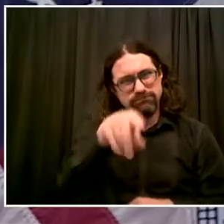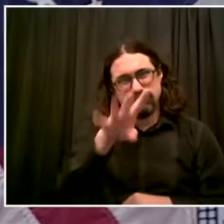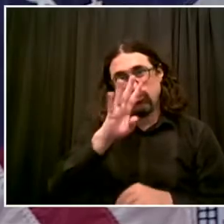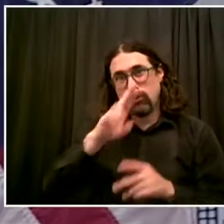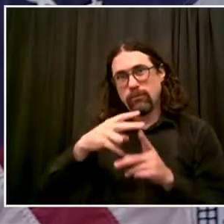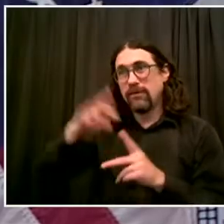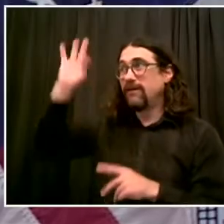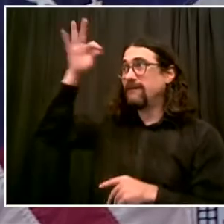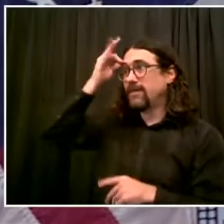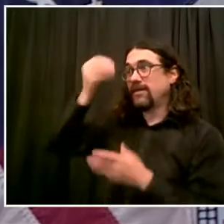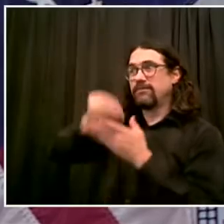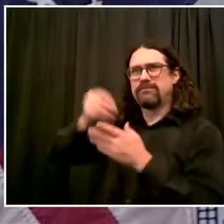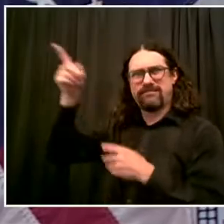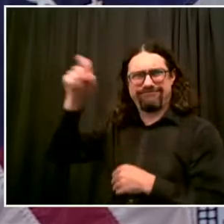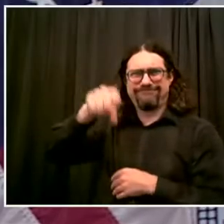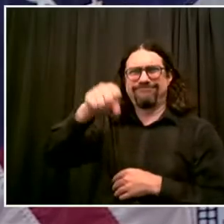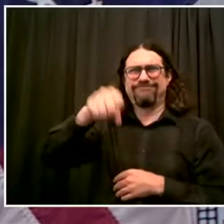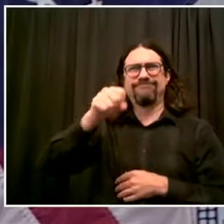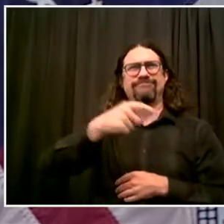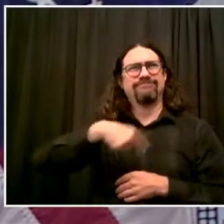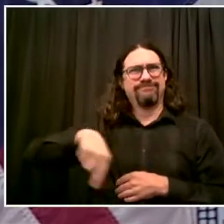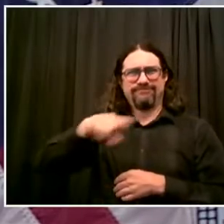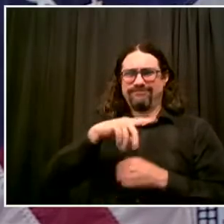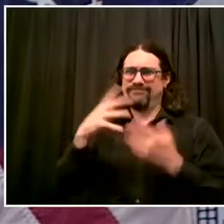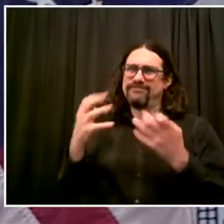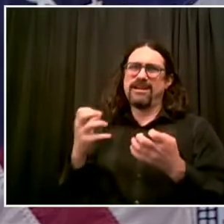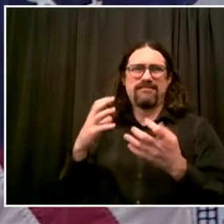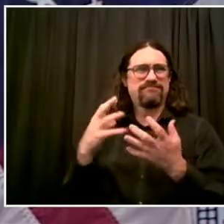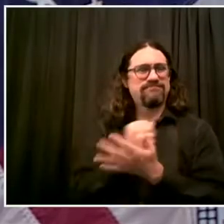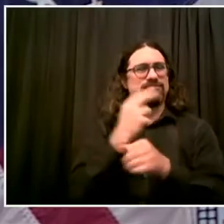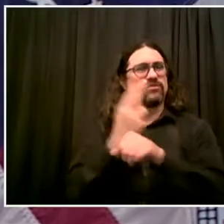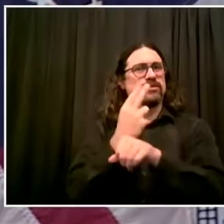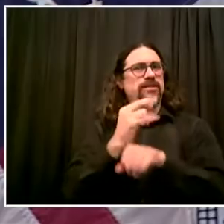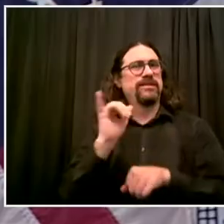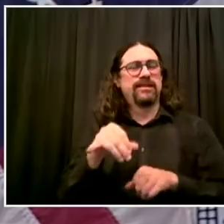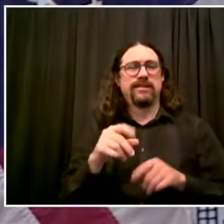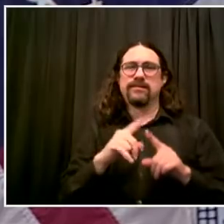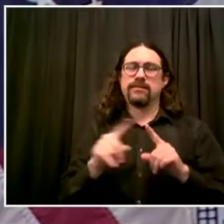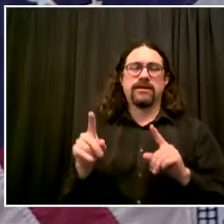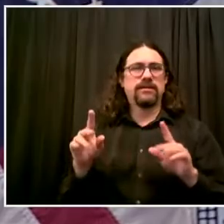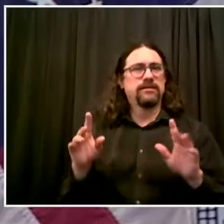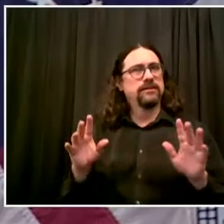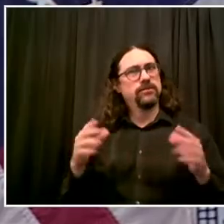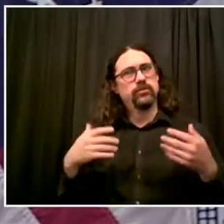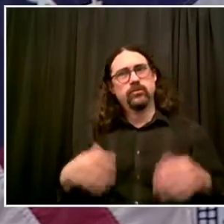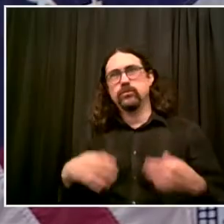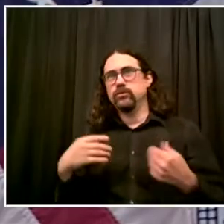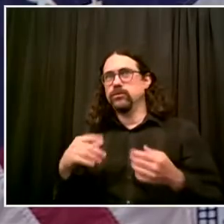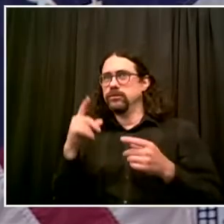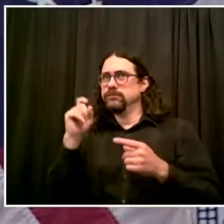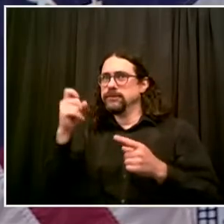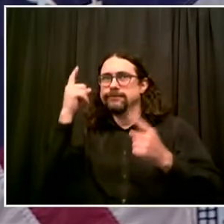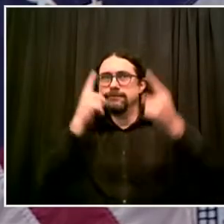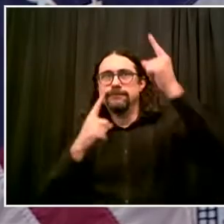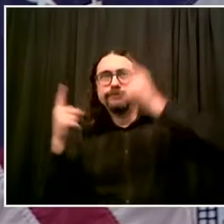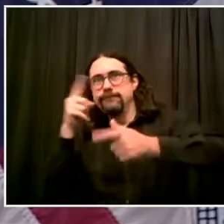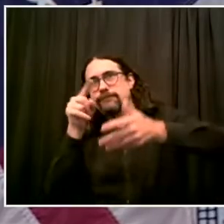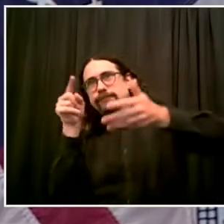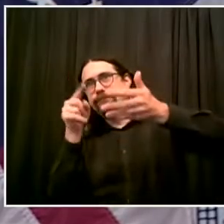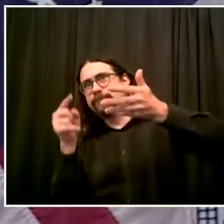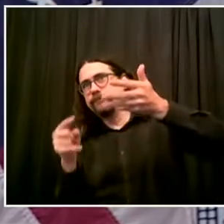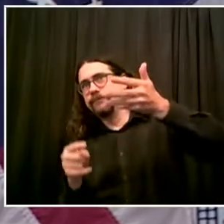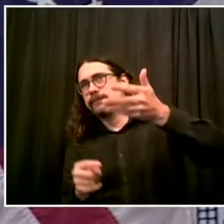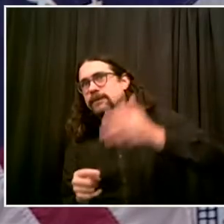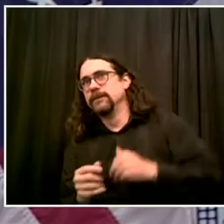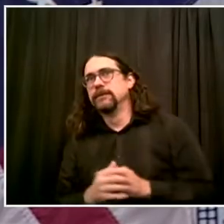moving throughout because we've been providing childcare for essential workers, but the challenge has been the health dynamics, and I'll turn to the